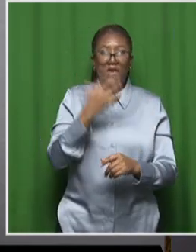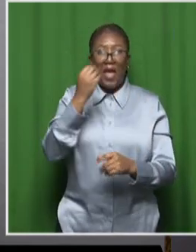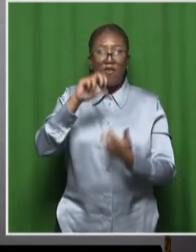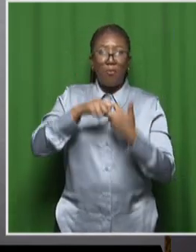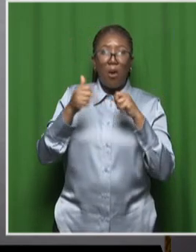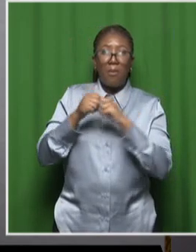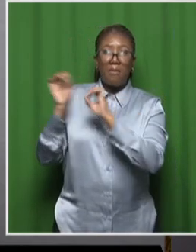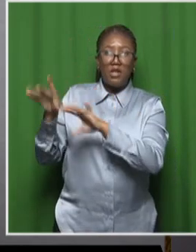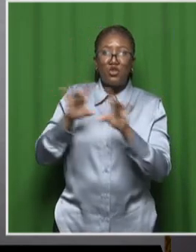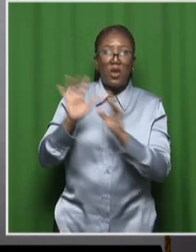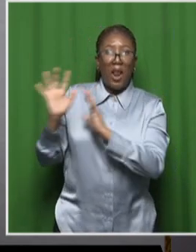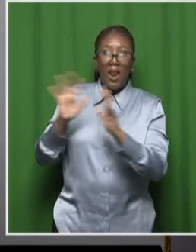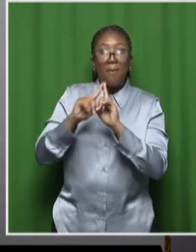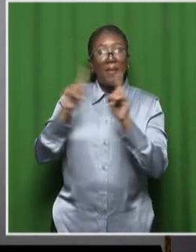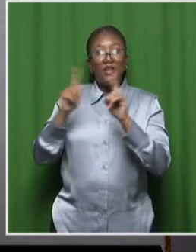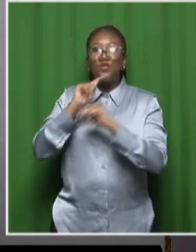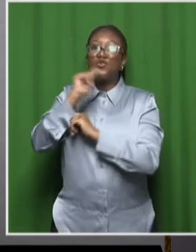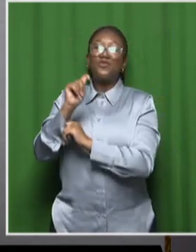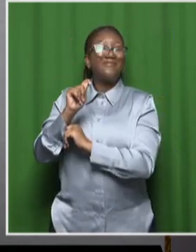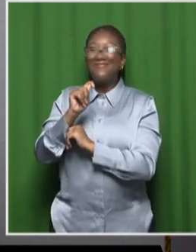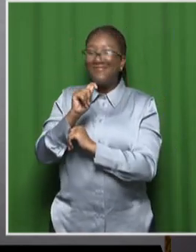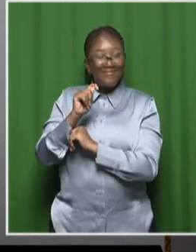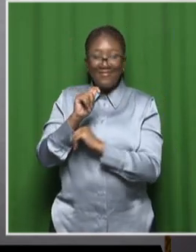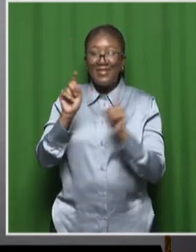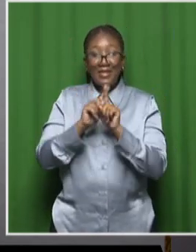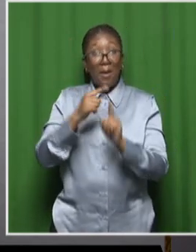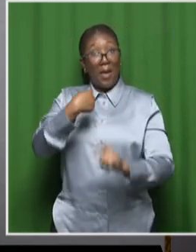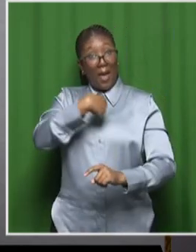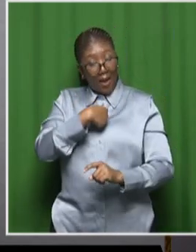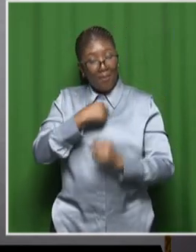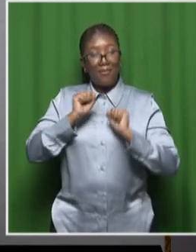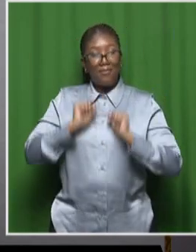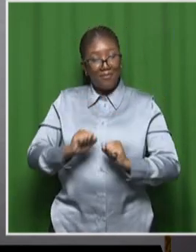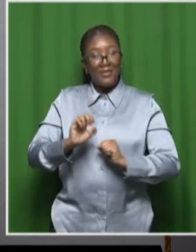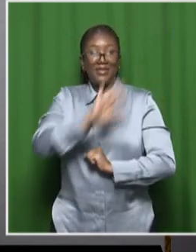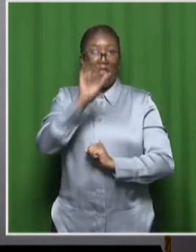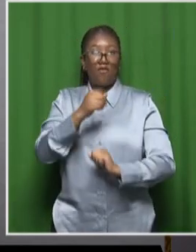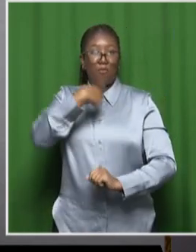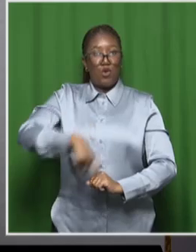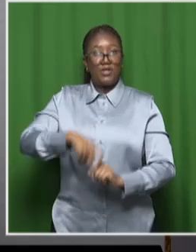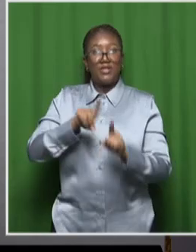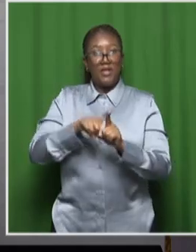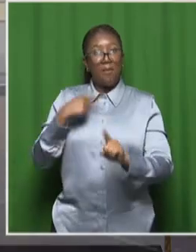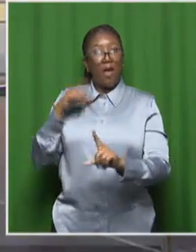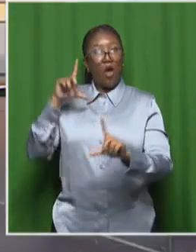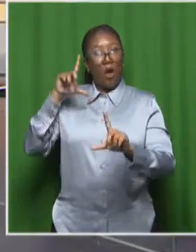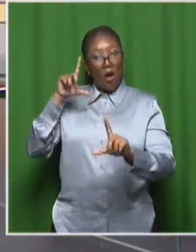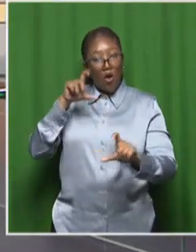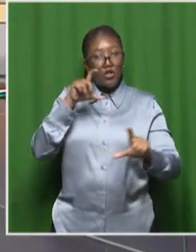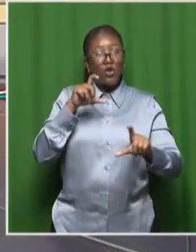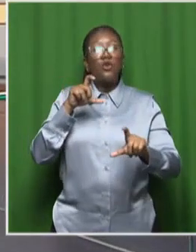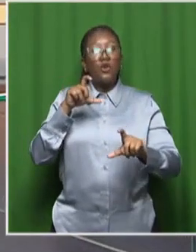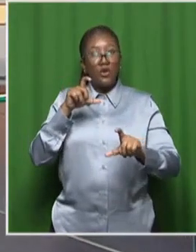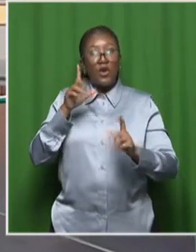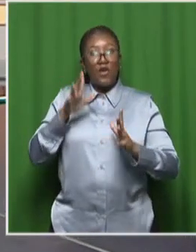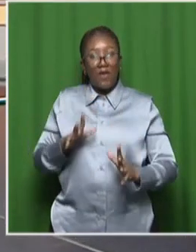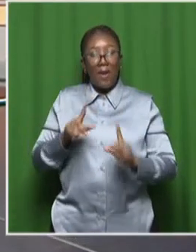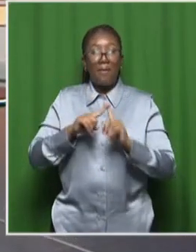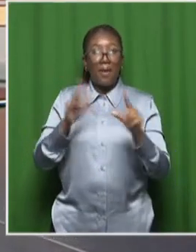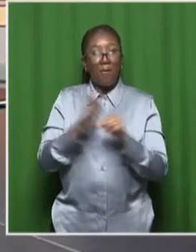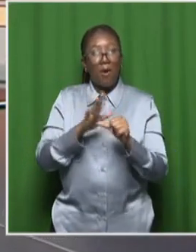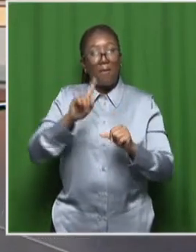on a day-to-day. For me, as a South African, as a photographer and as the curator of the show, I needed to be really fair and balanced in my